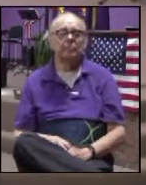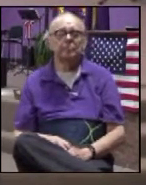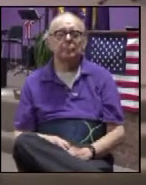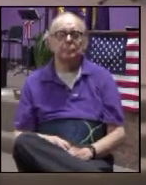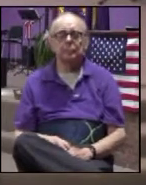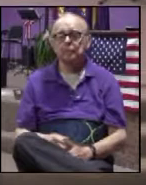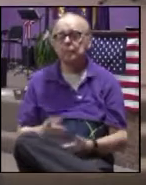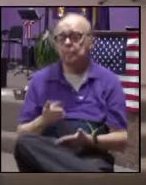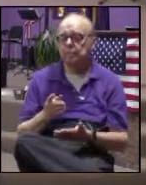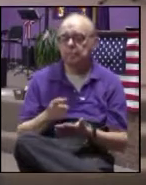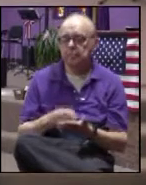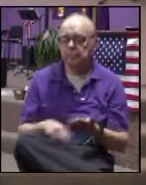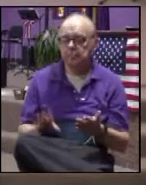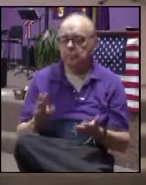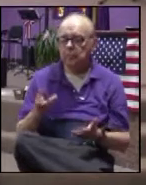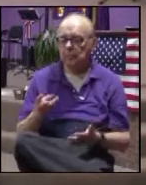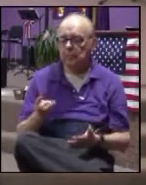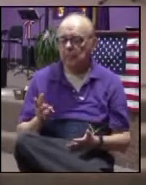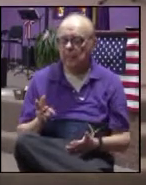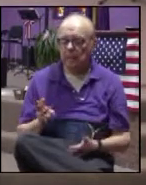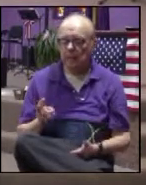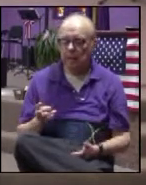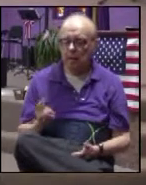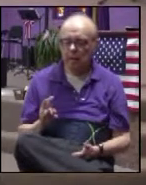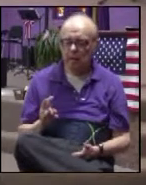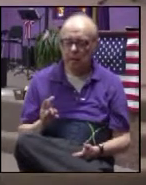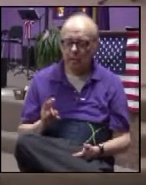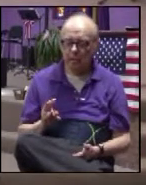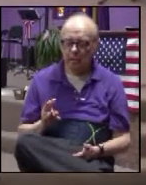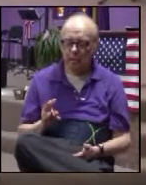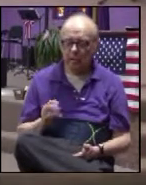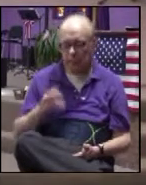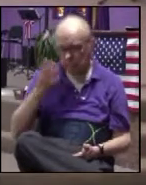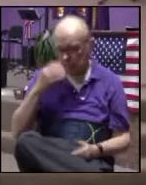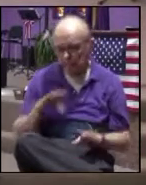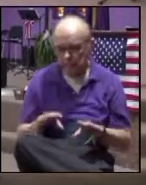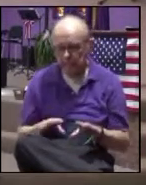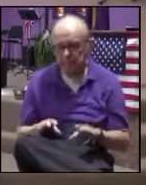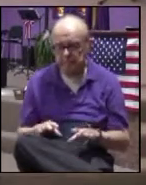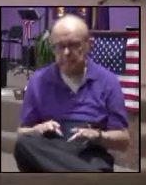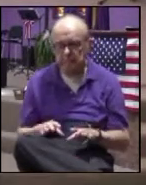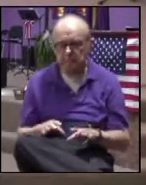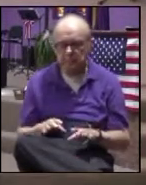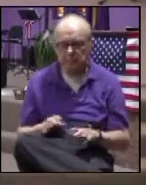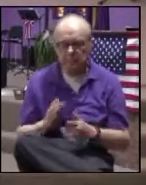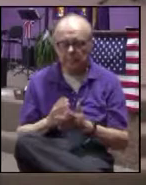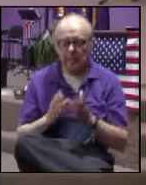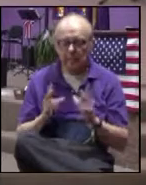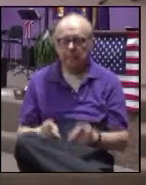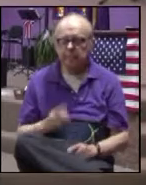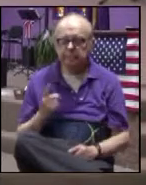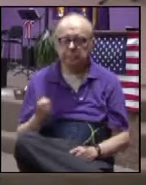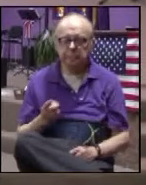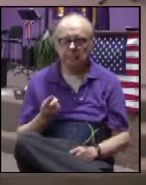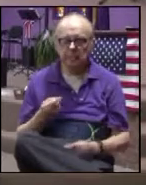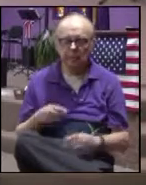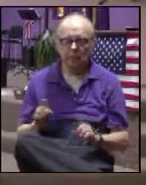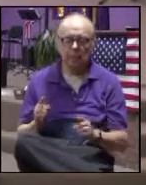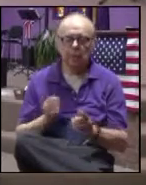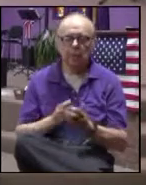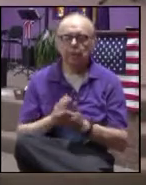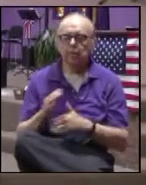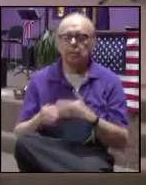So what that 17-year-old would do was, there would be somebody that had gone through this